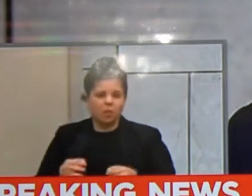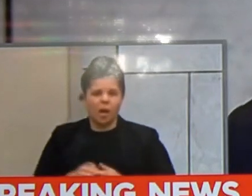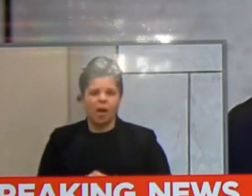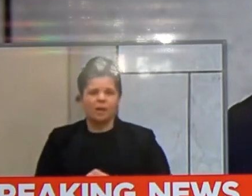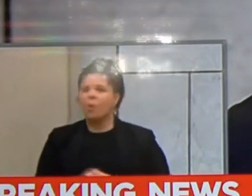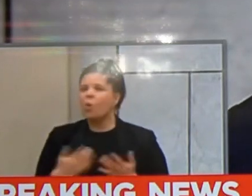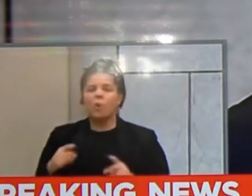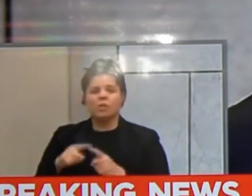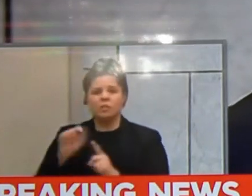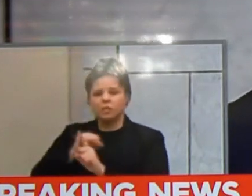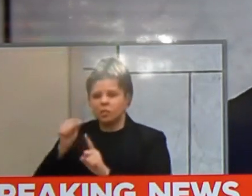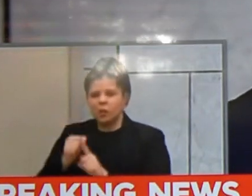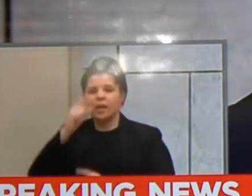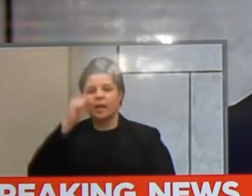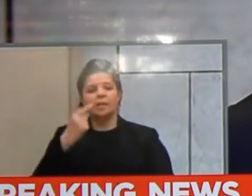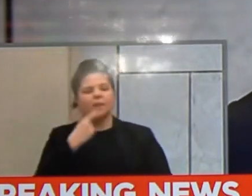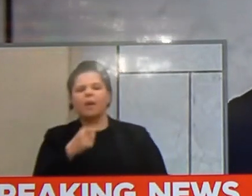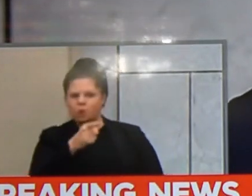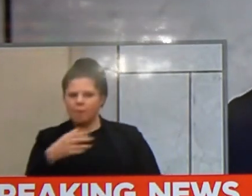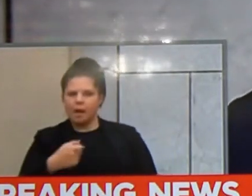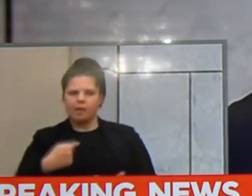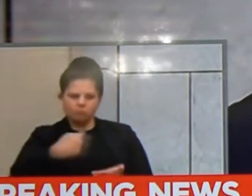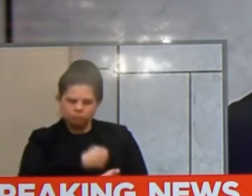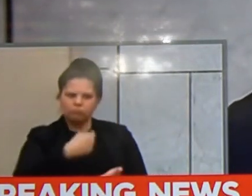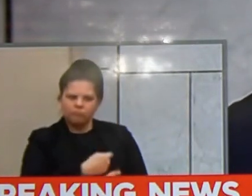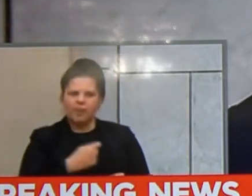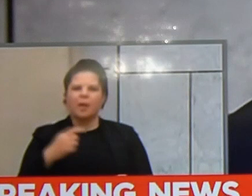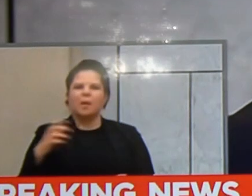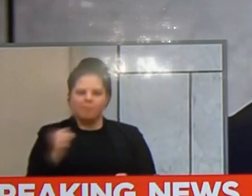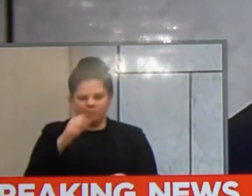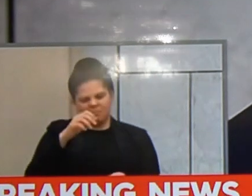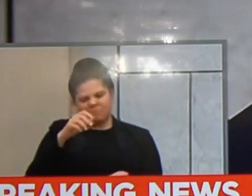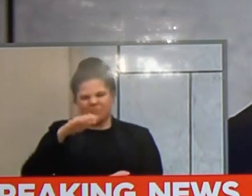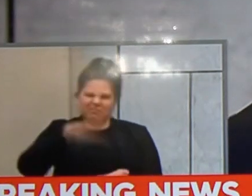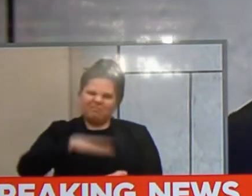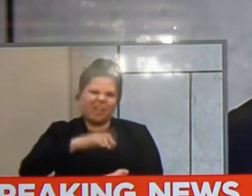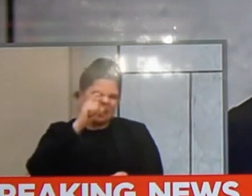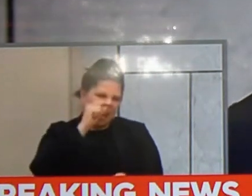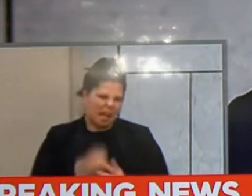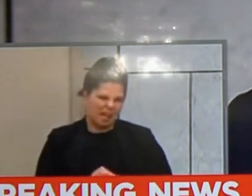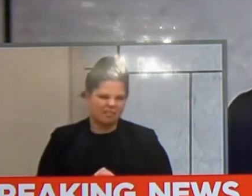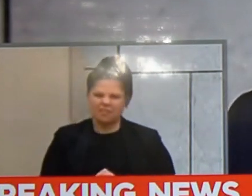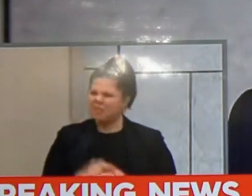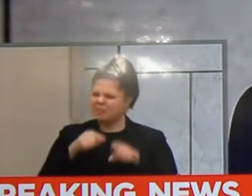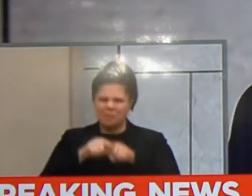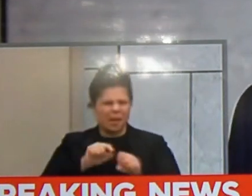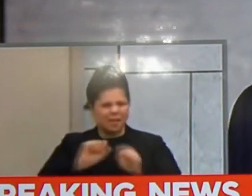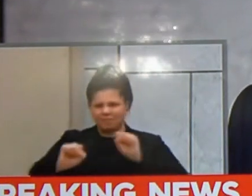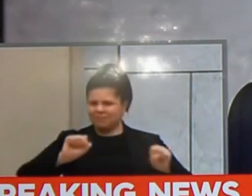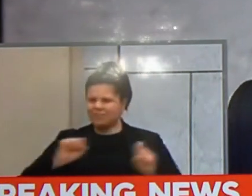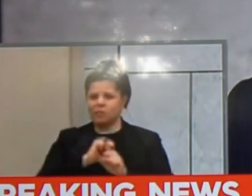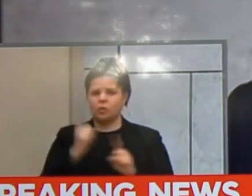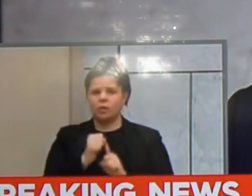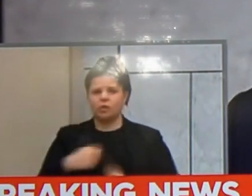level of rent over the entire term of the lease, and that was shared over a longer period of time. These are things that we do not wish to